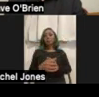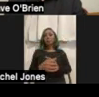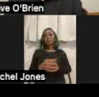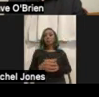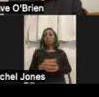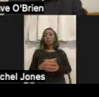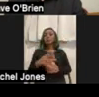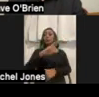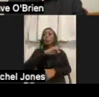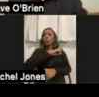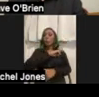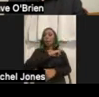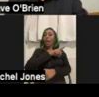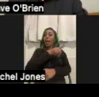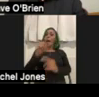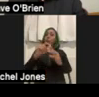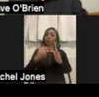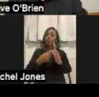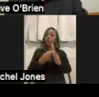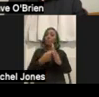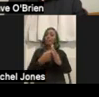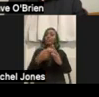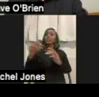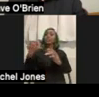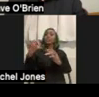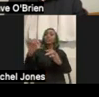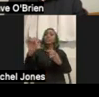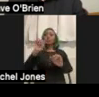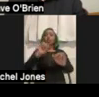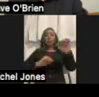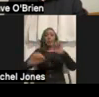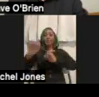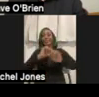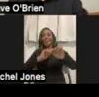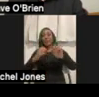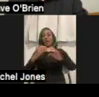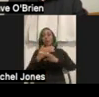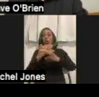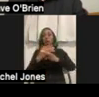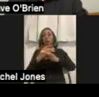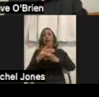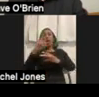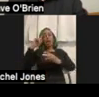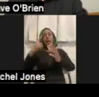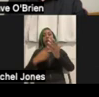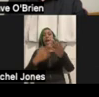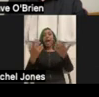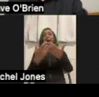in that project domestic workers chose how to kind of conceptualize their participation and how